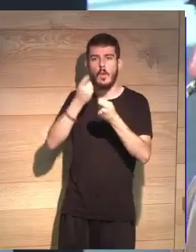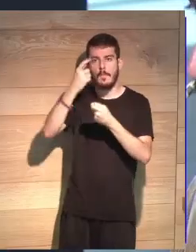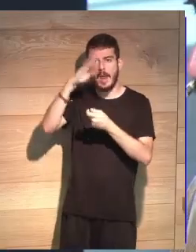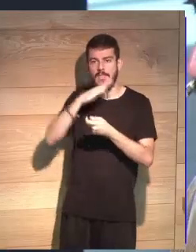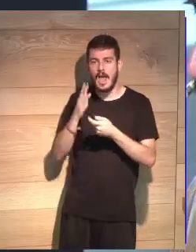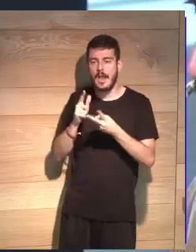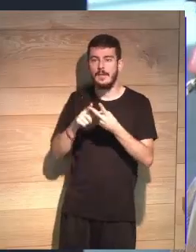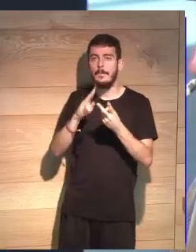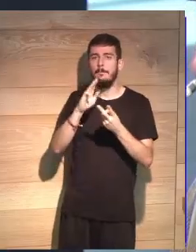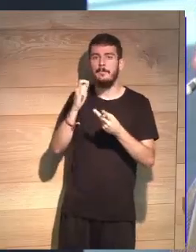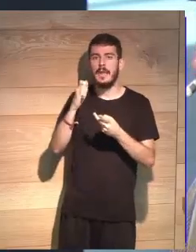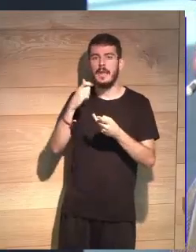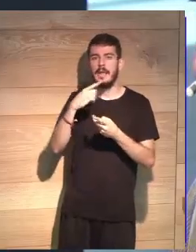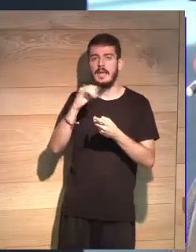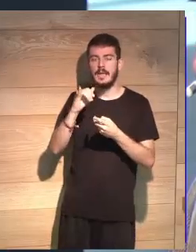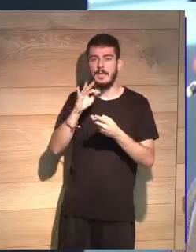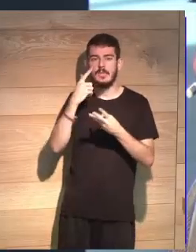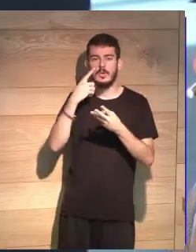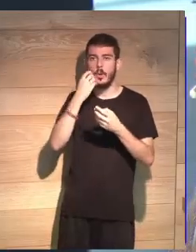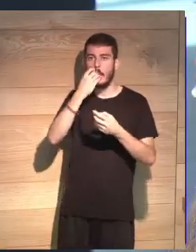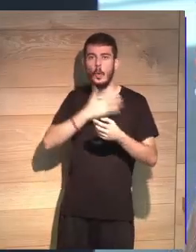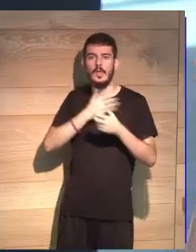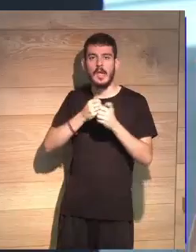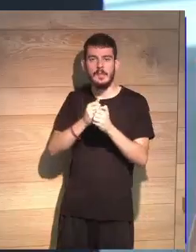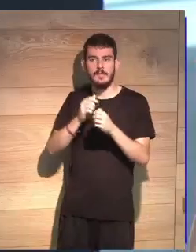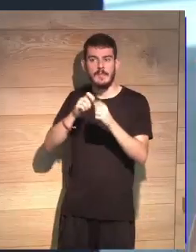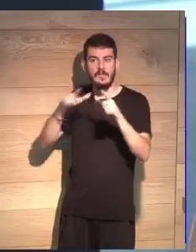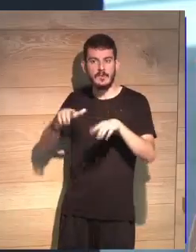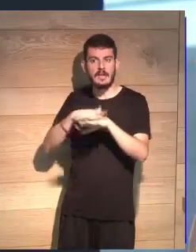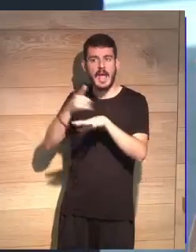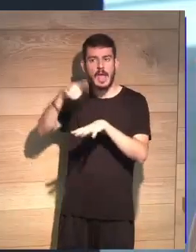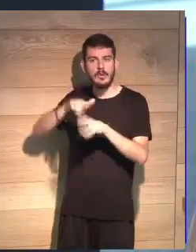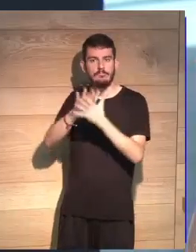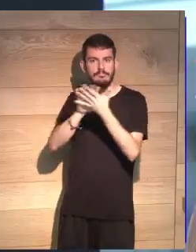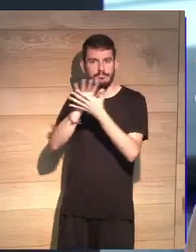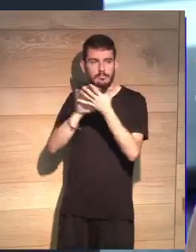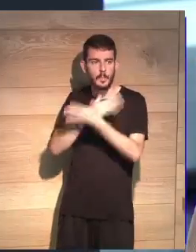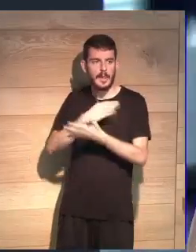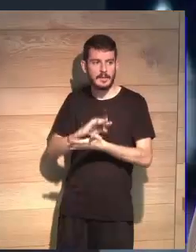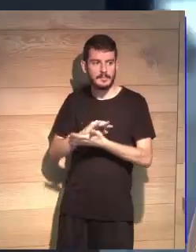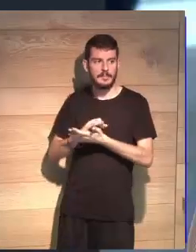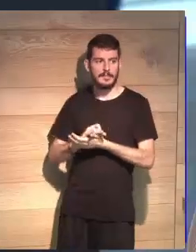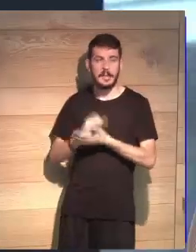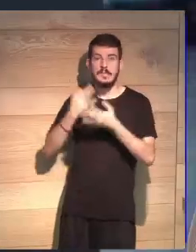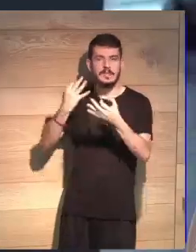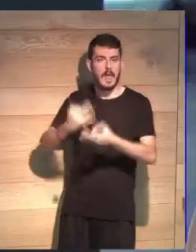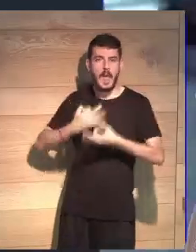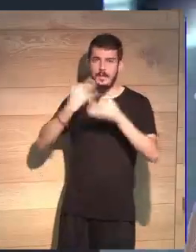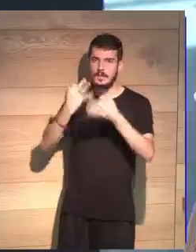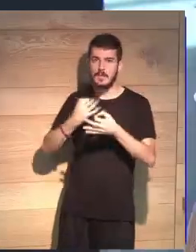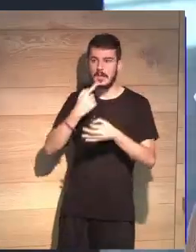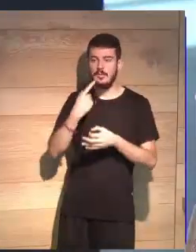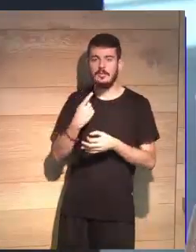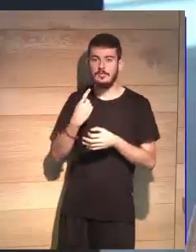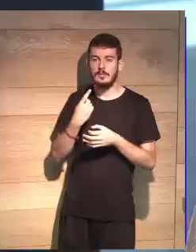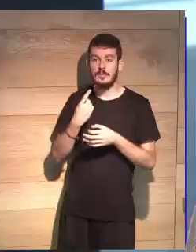available, parental control, PEGI, the Good Gamer, as platforms where they can speak. This